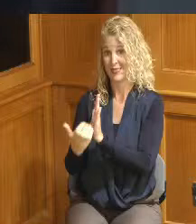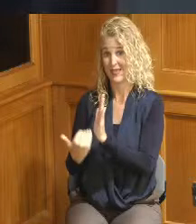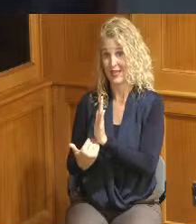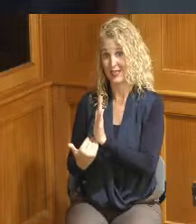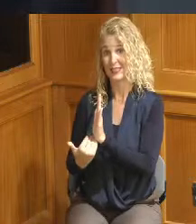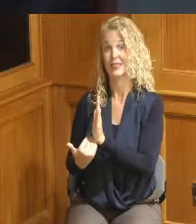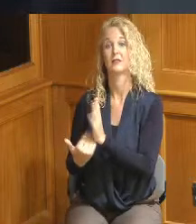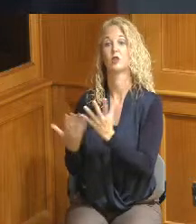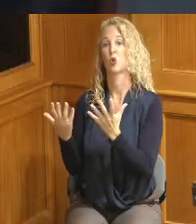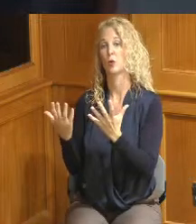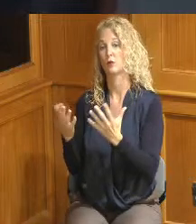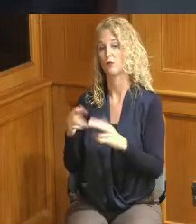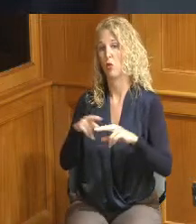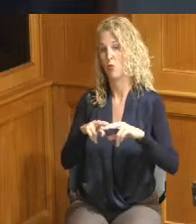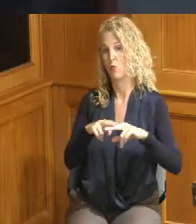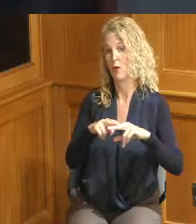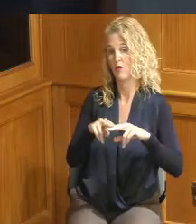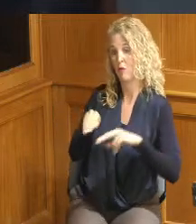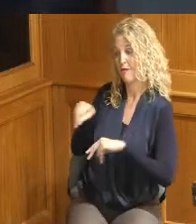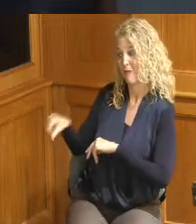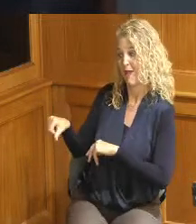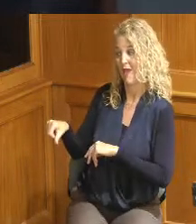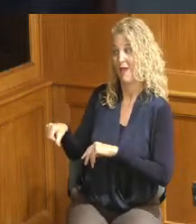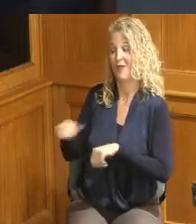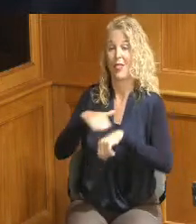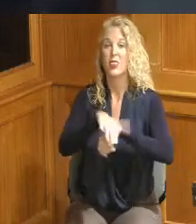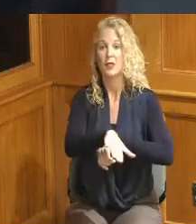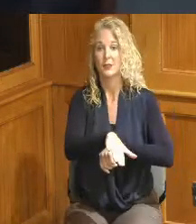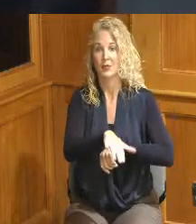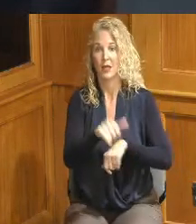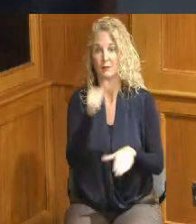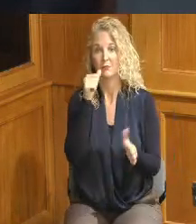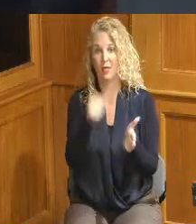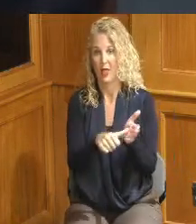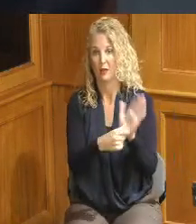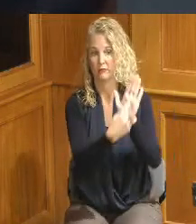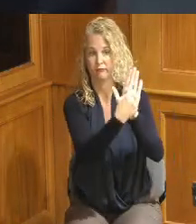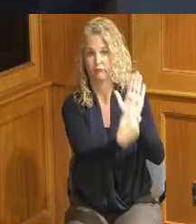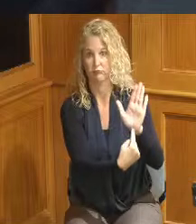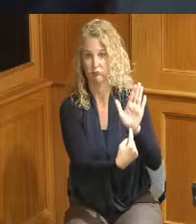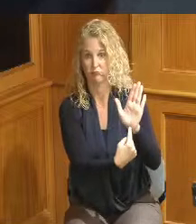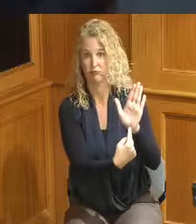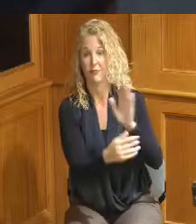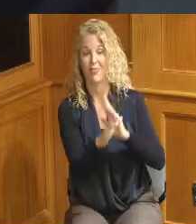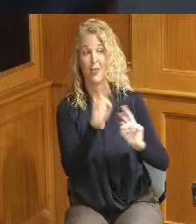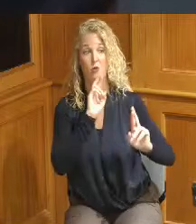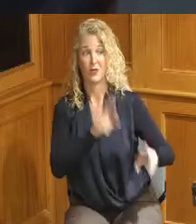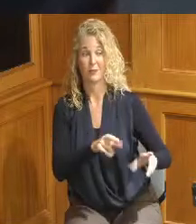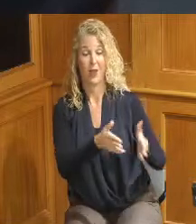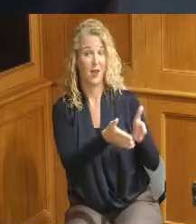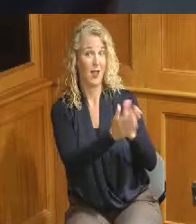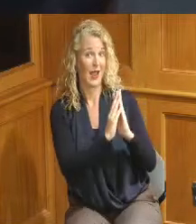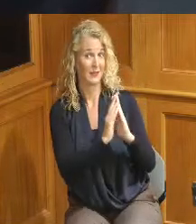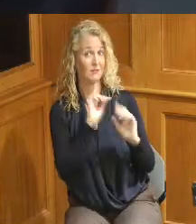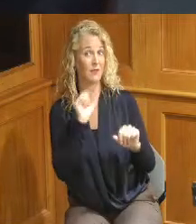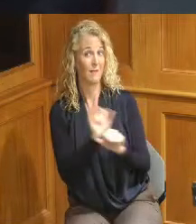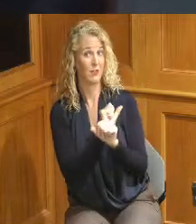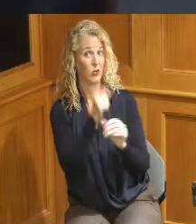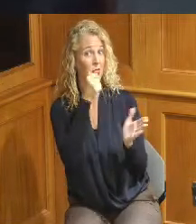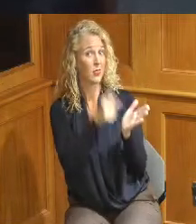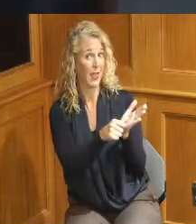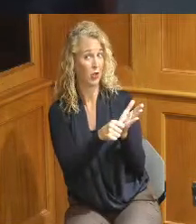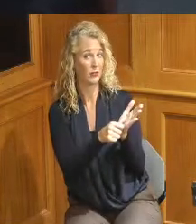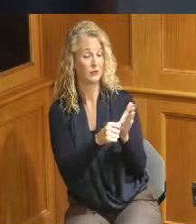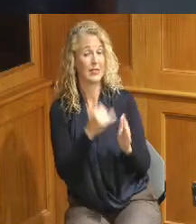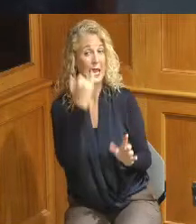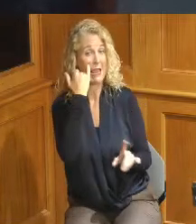they'd like to see the railroad do and present it in writing to the railroad representatives, and then get the response in writing back from them. If it's